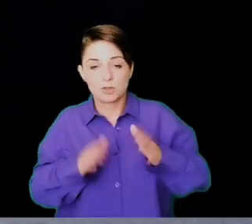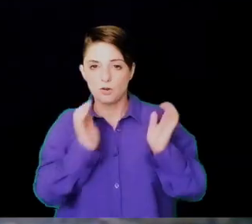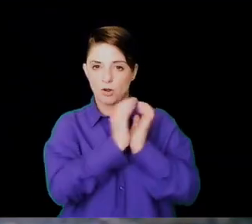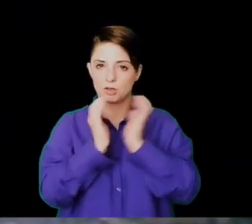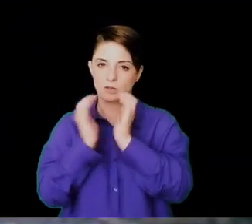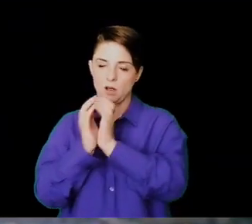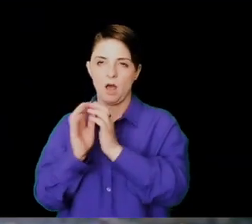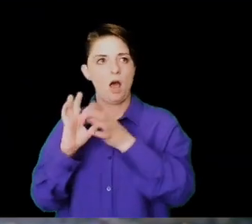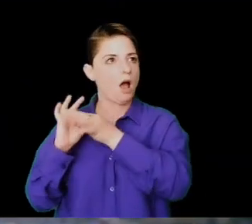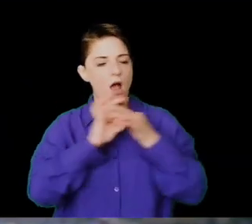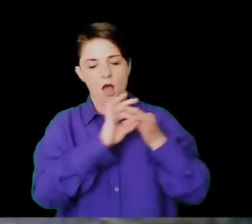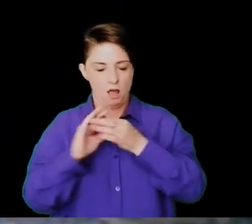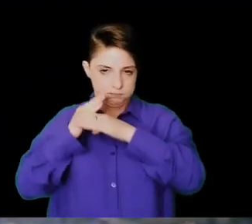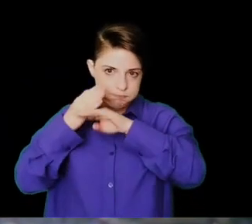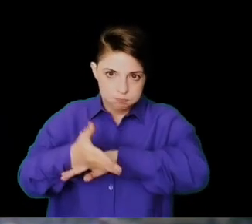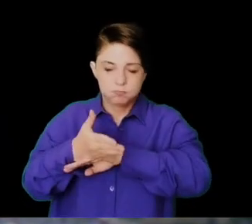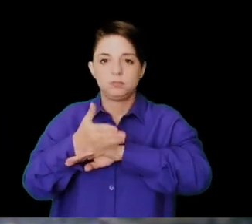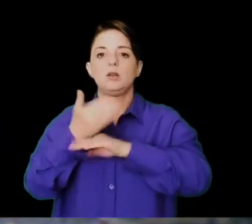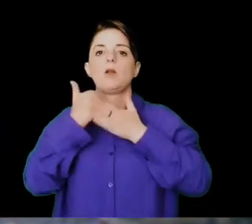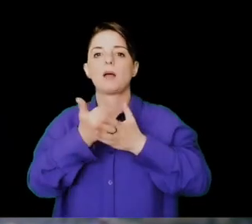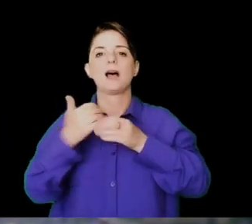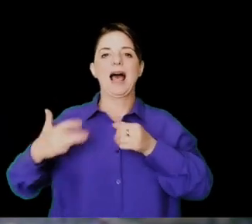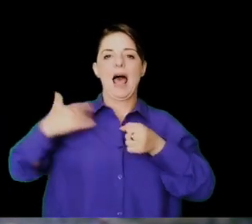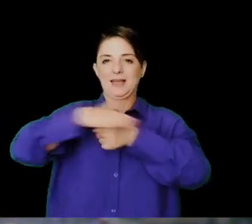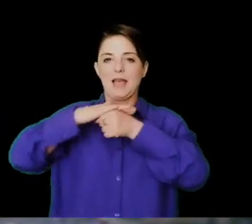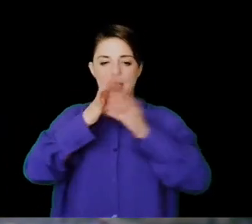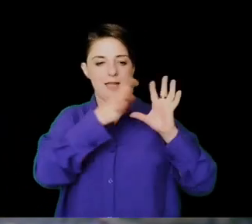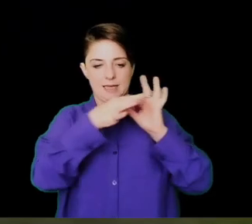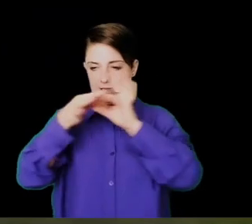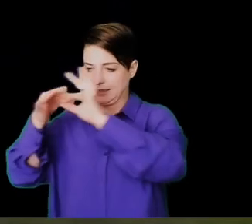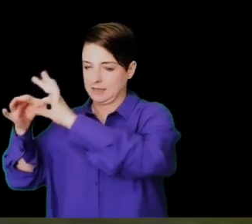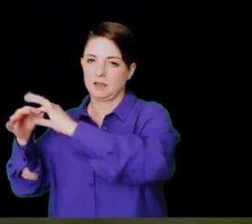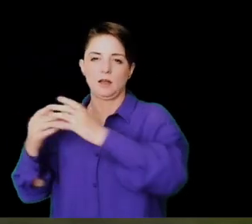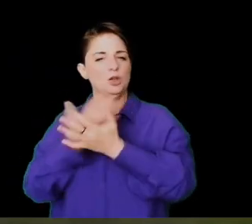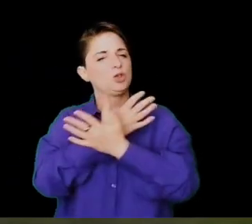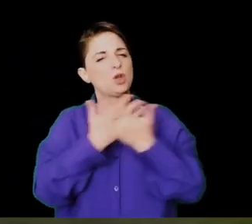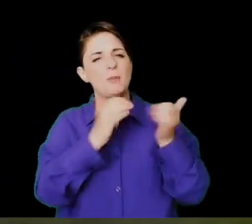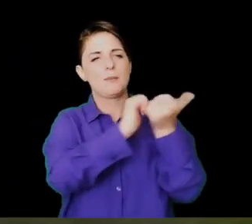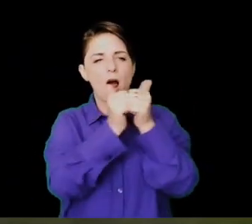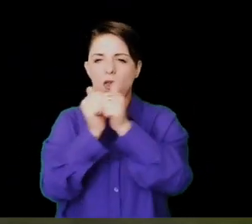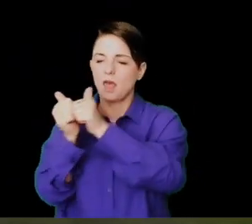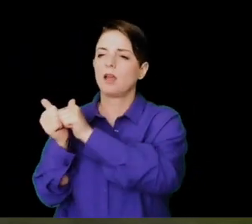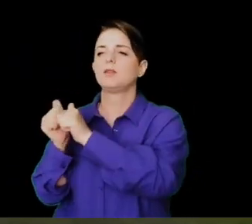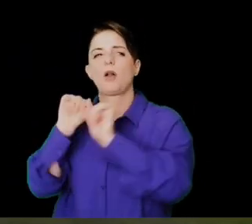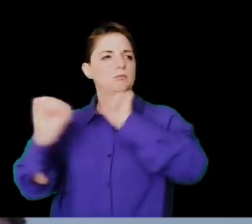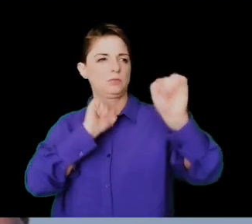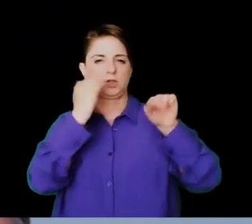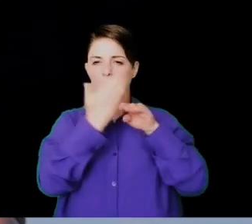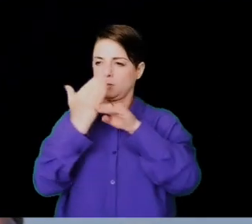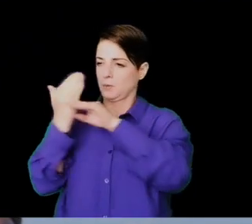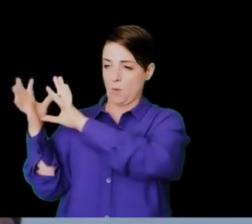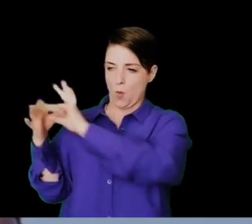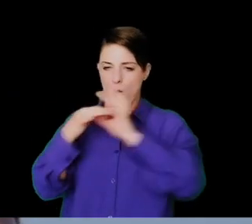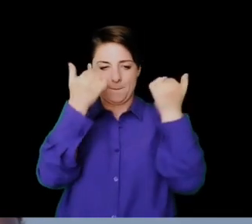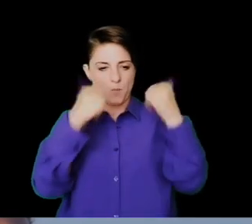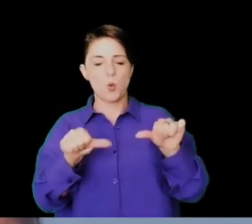Restoring oyster reefs are part of a huge collaborative effort to try and reconnect habitats in the region. It's been such a brilliant collaboration between so many partners, all doing